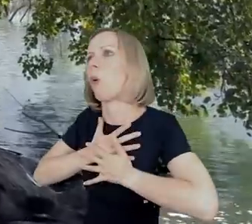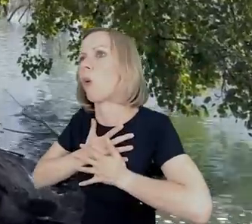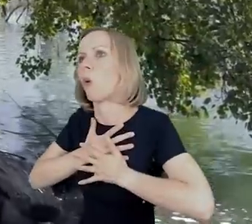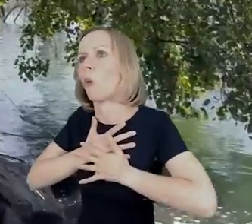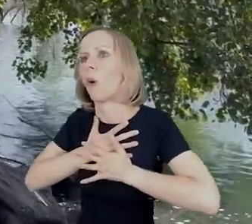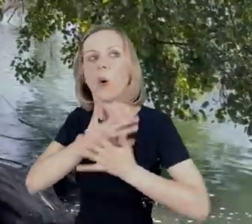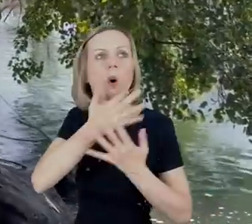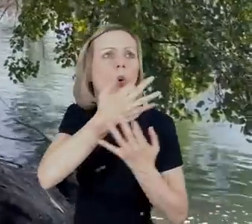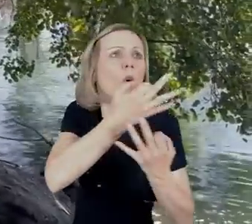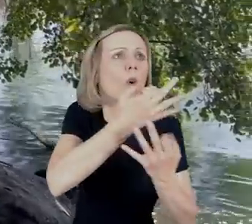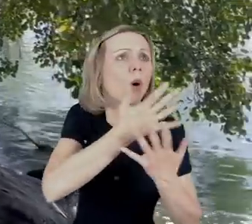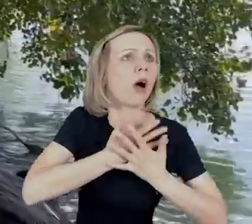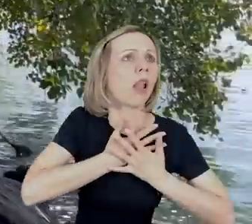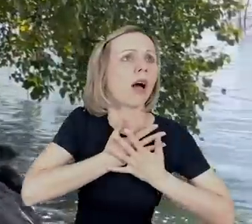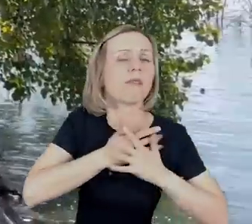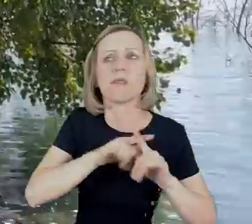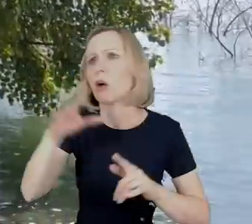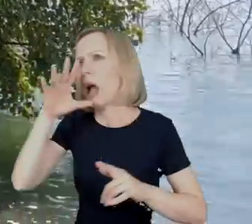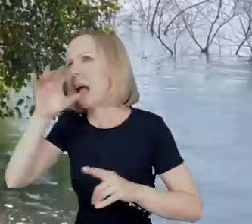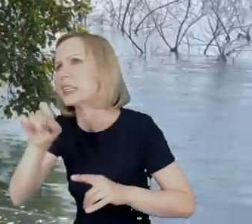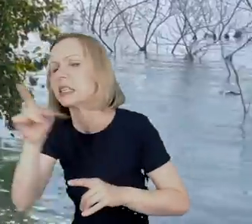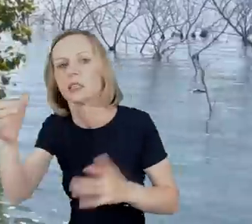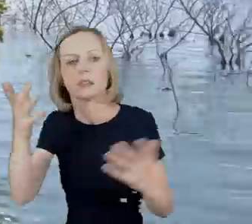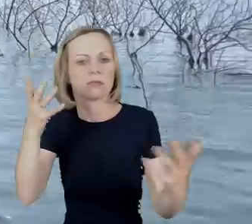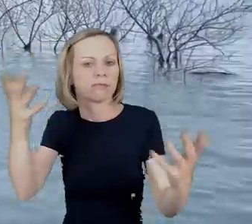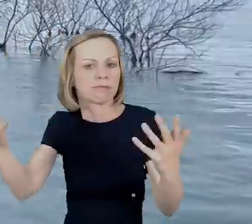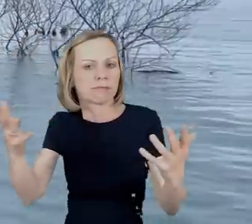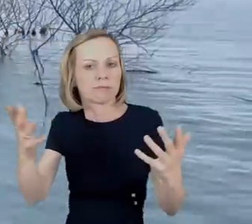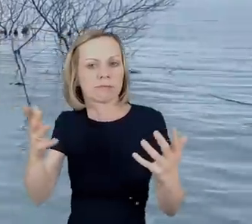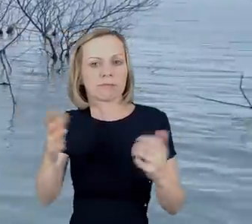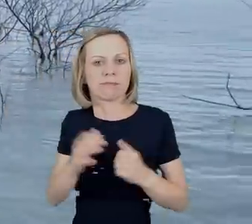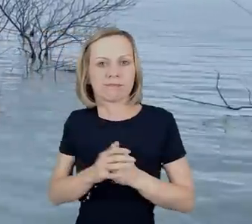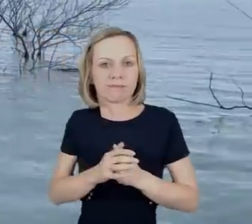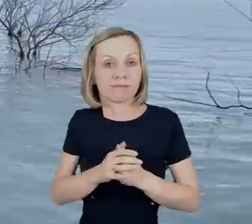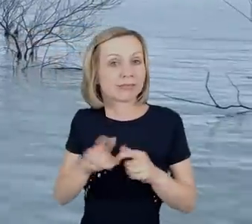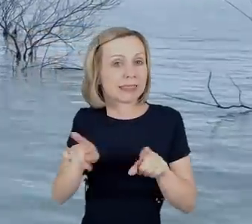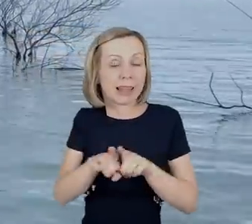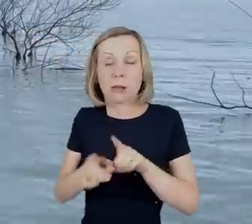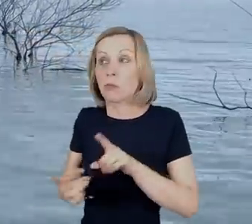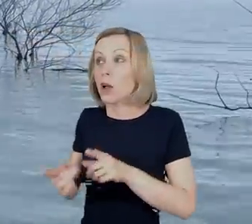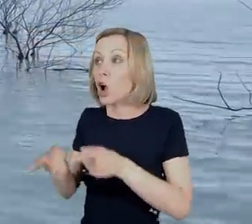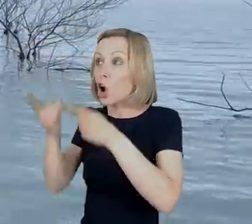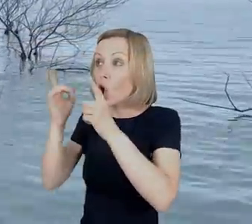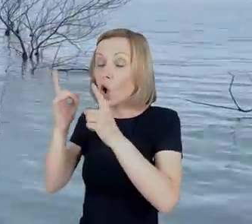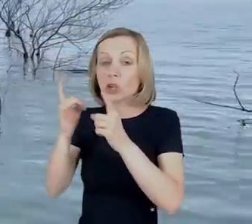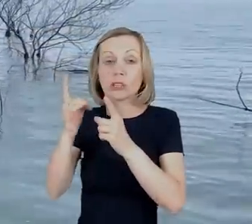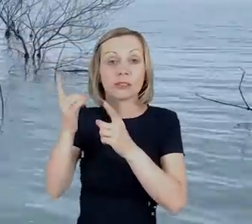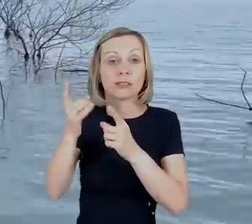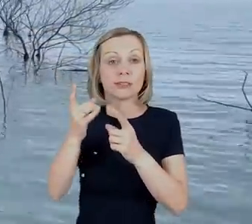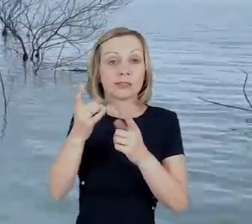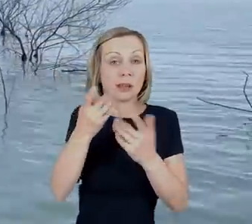devoted to the one and despise the other. You cannot serve God and wealth.